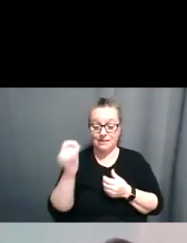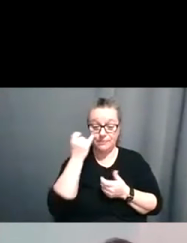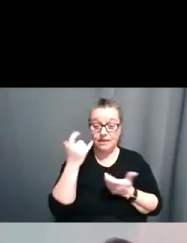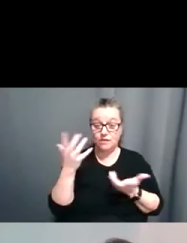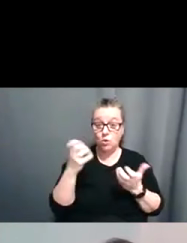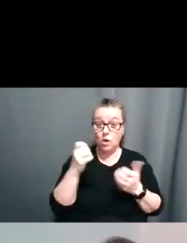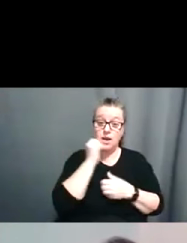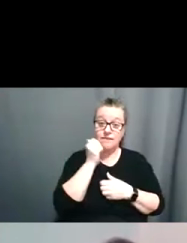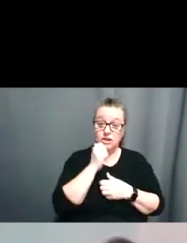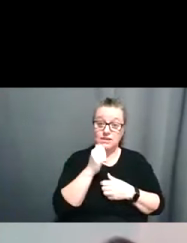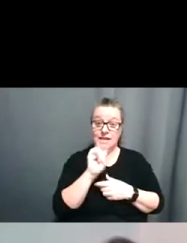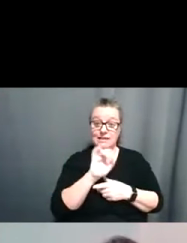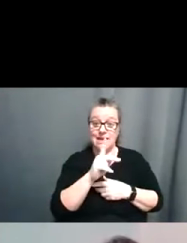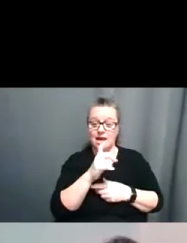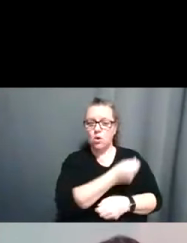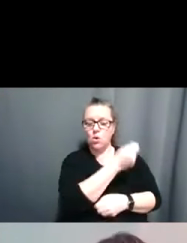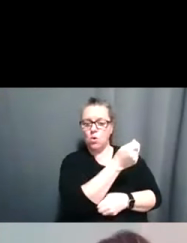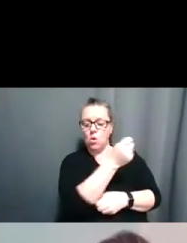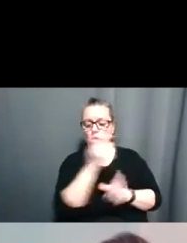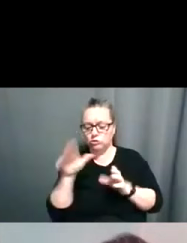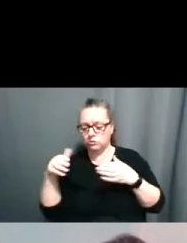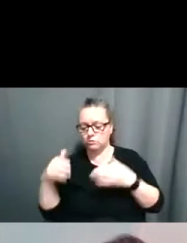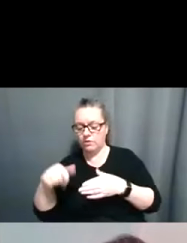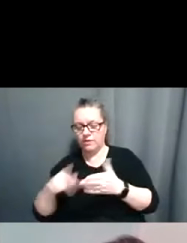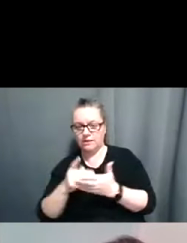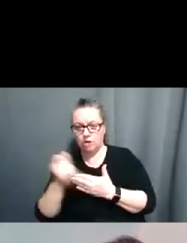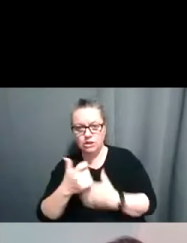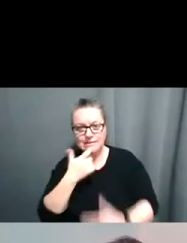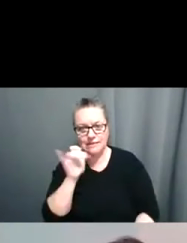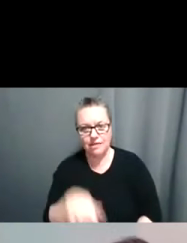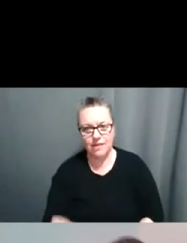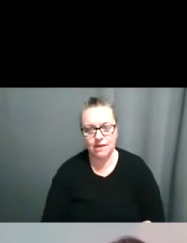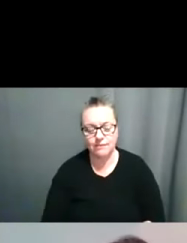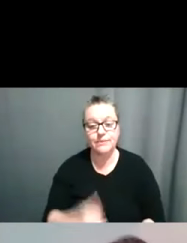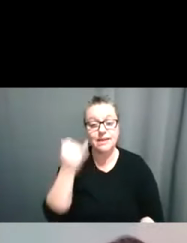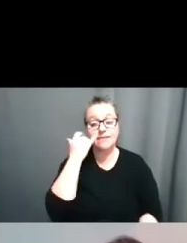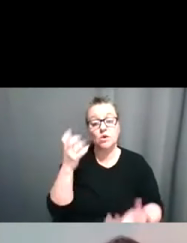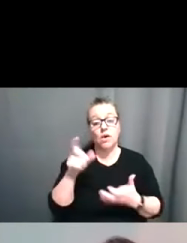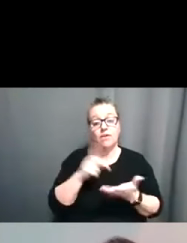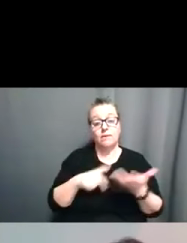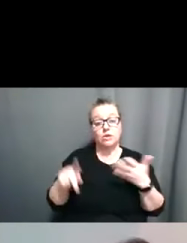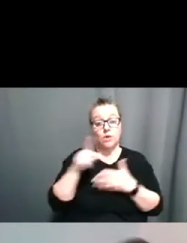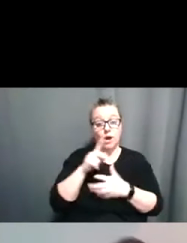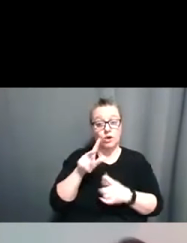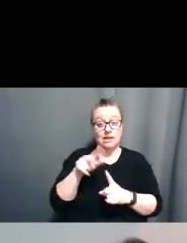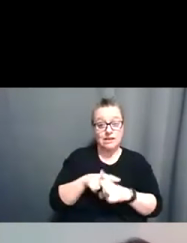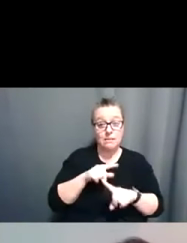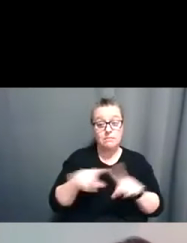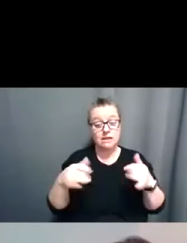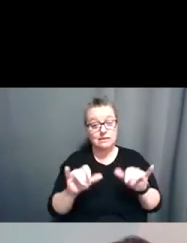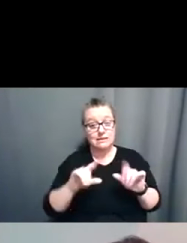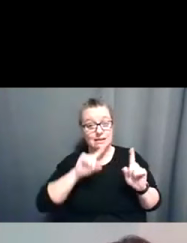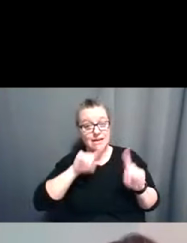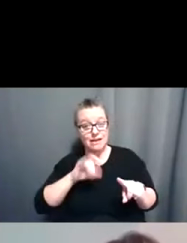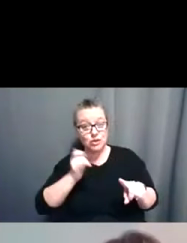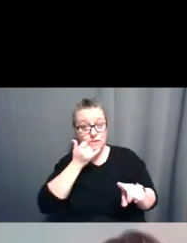tasks on hold to get a project done quickly, say so. If you want them to prioritize an assignment but still answer the phone when a